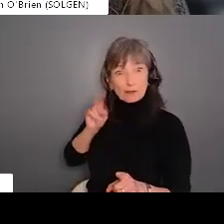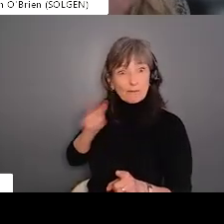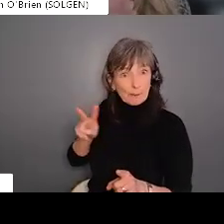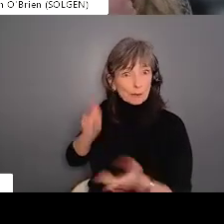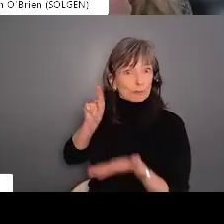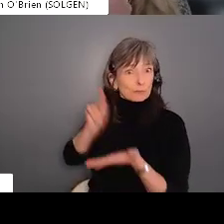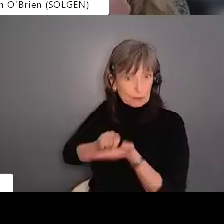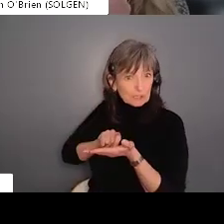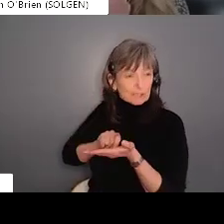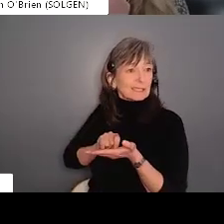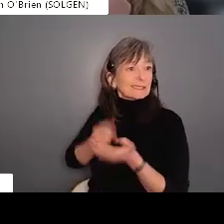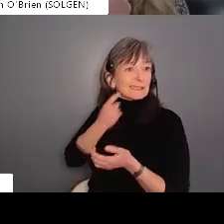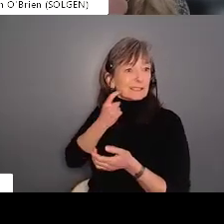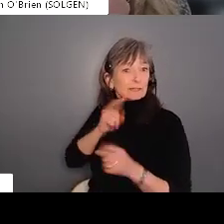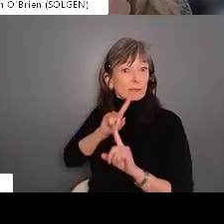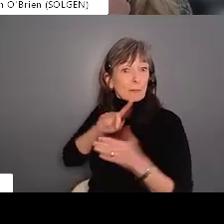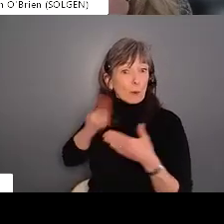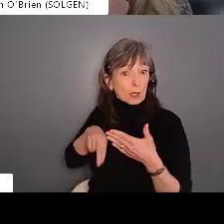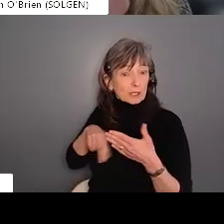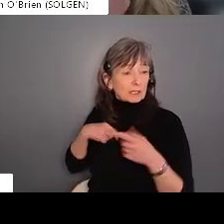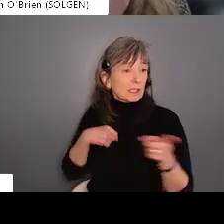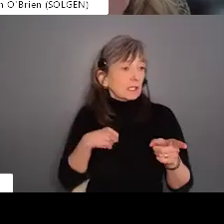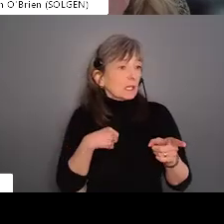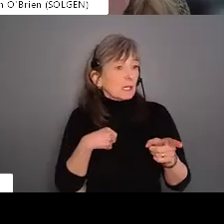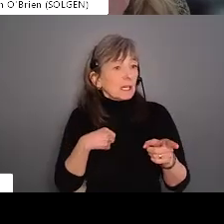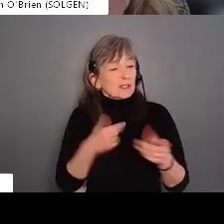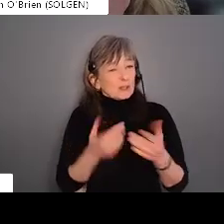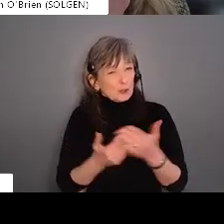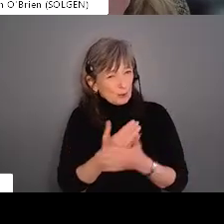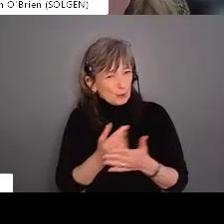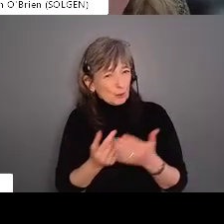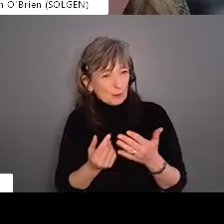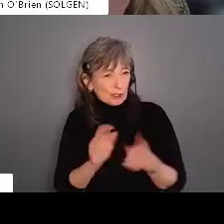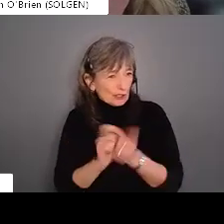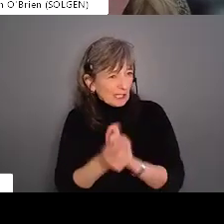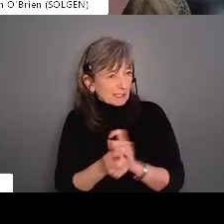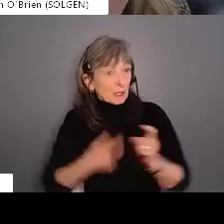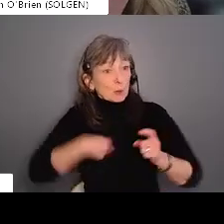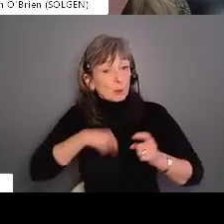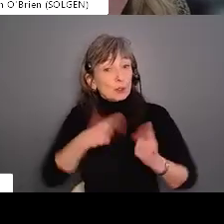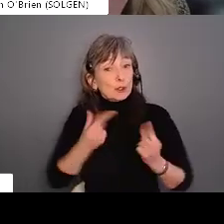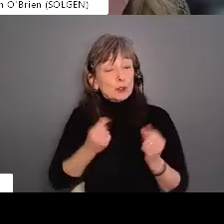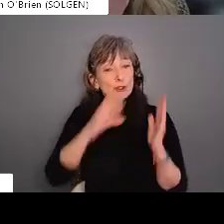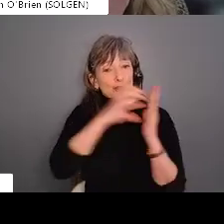year. We did a new type of annual report where we actually published themed chapters looking at different